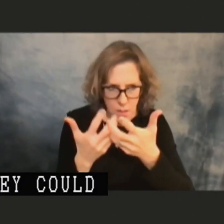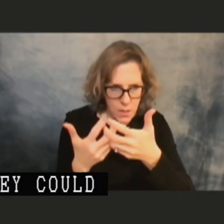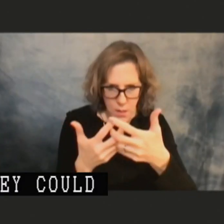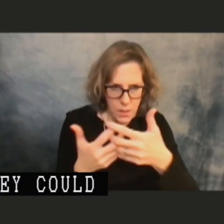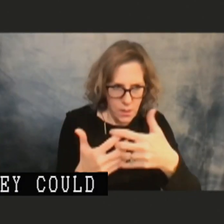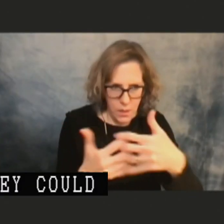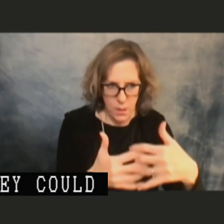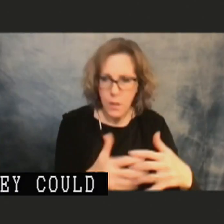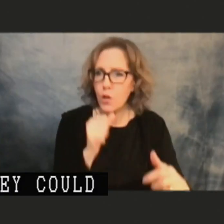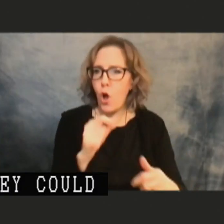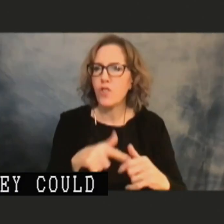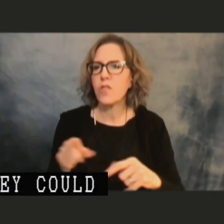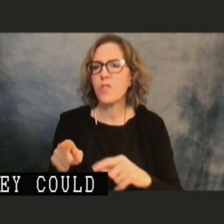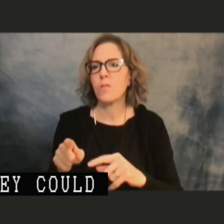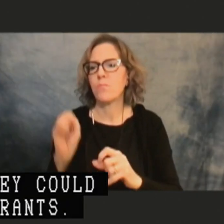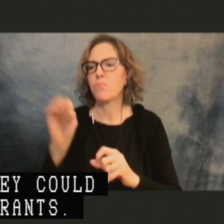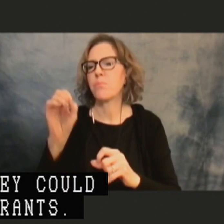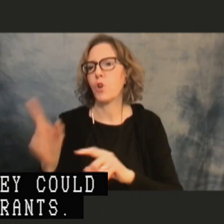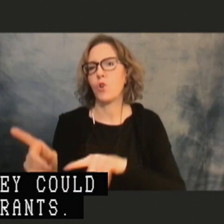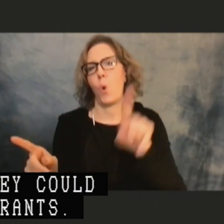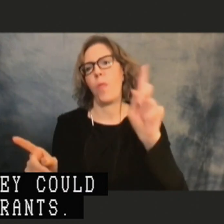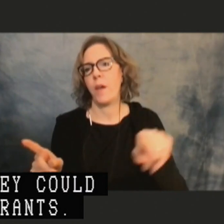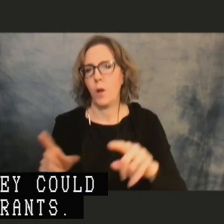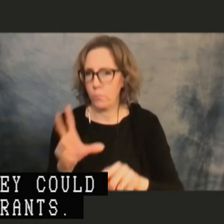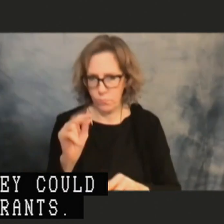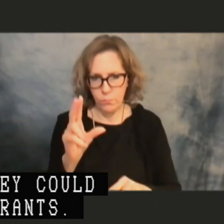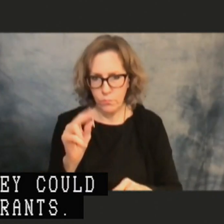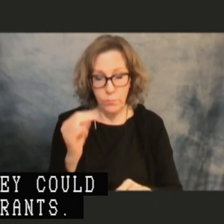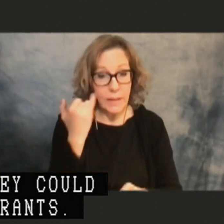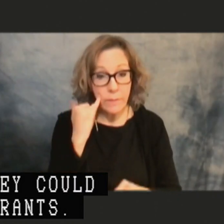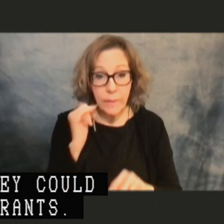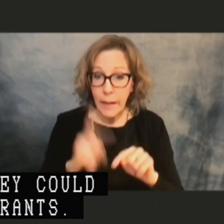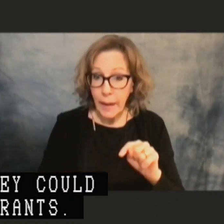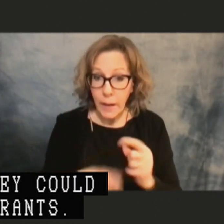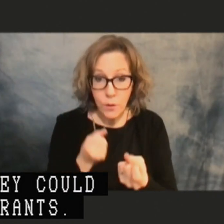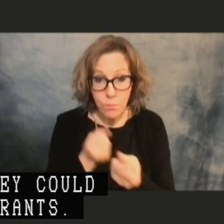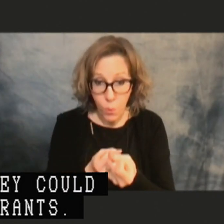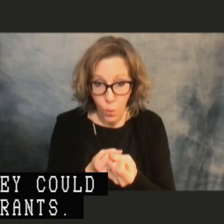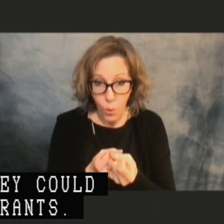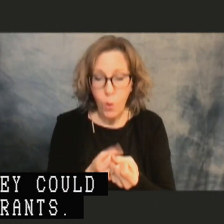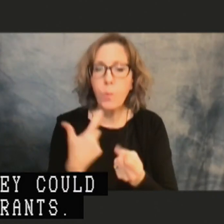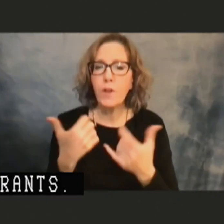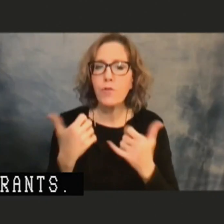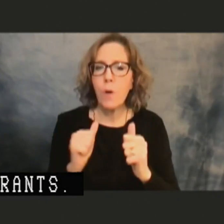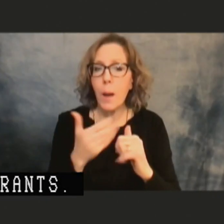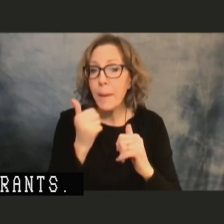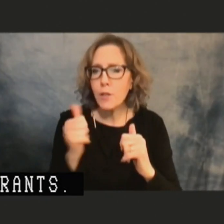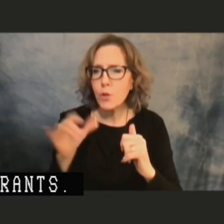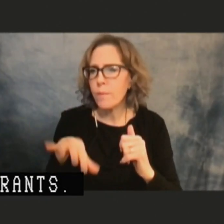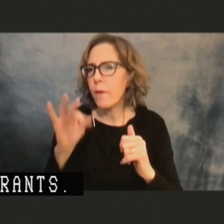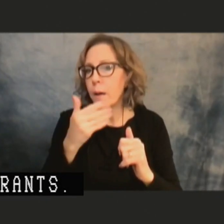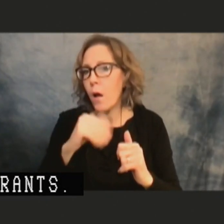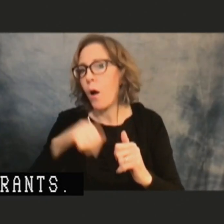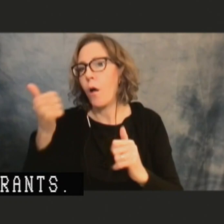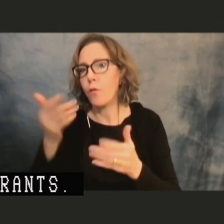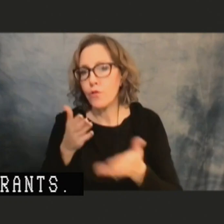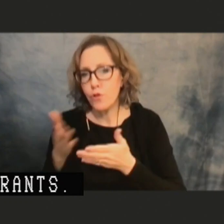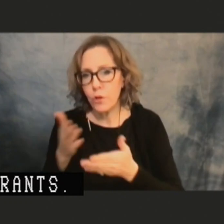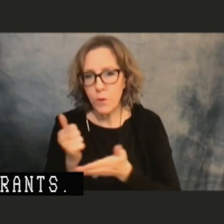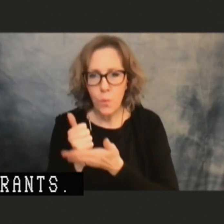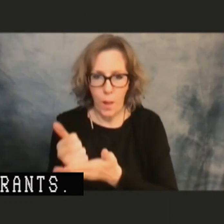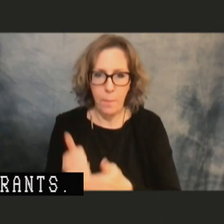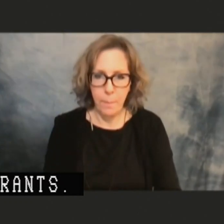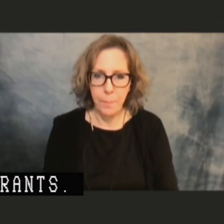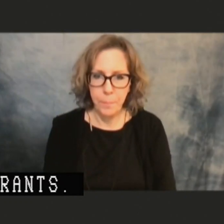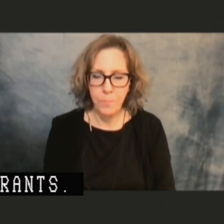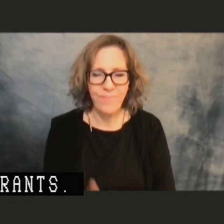then we just try to refer them to the best of our abilities. Sounds great. Thank you so much. Very